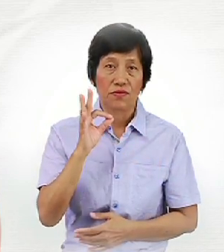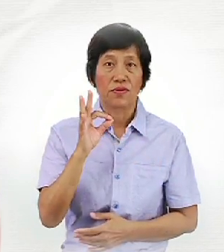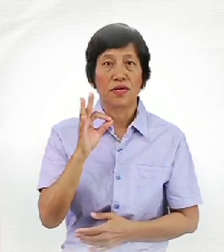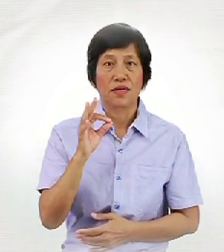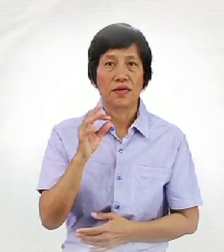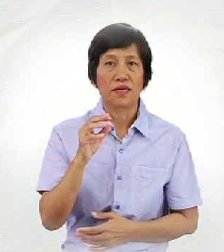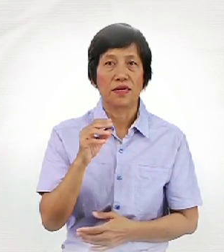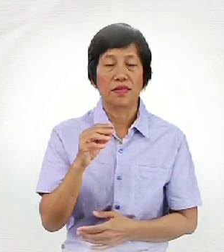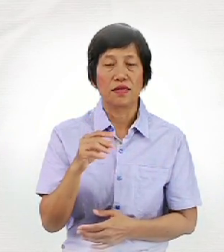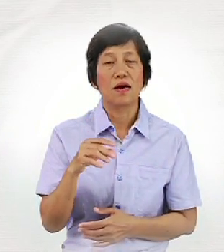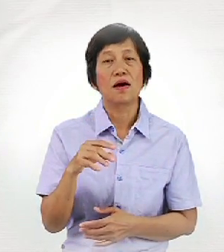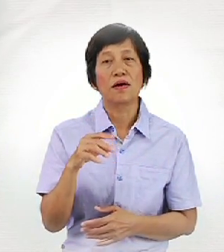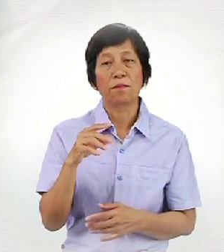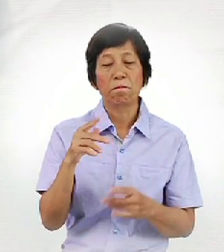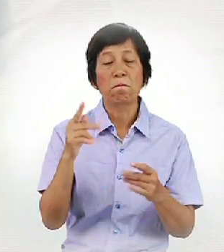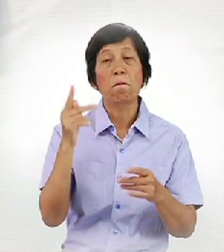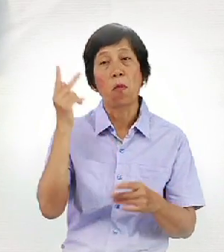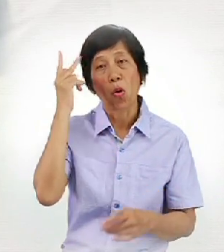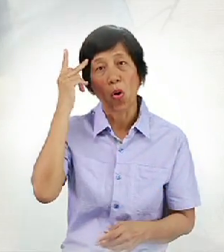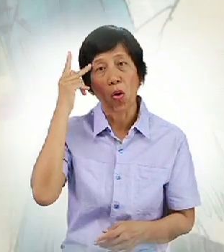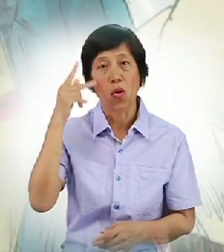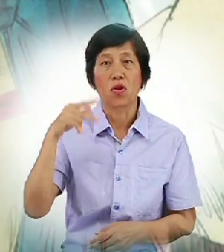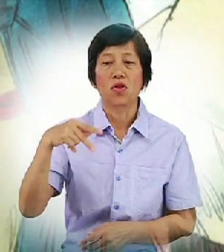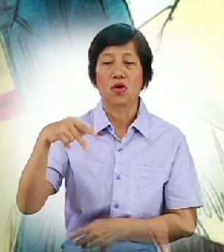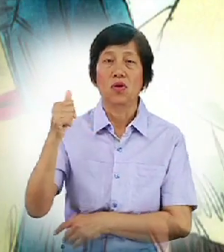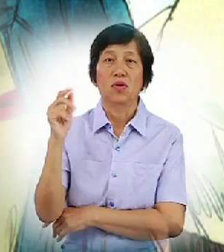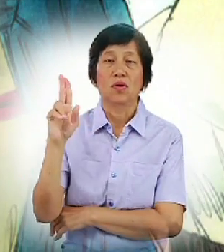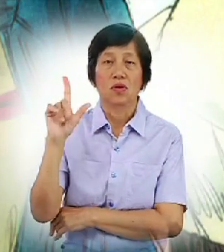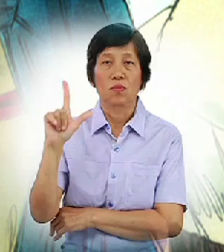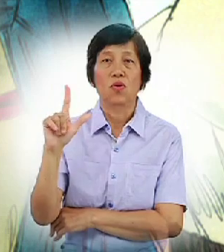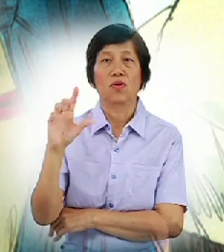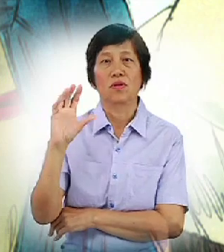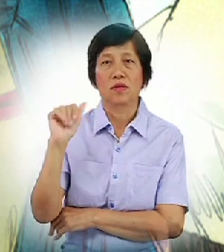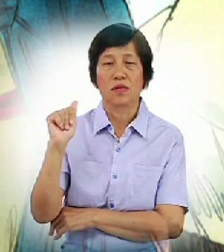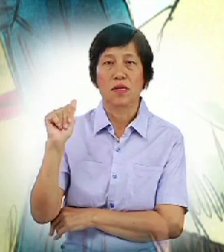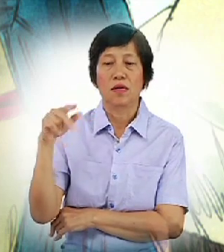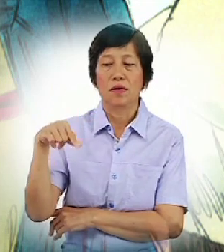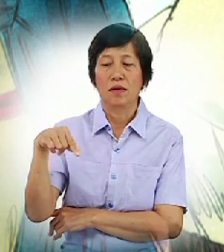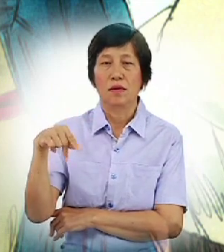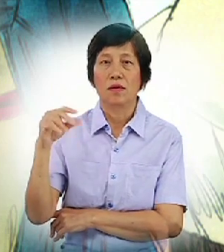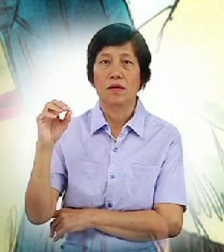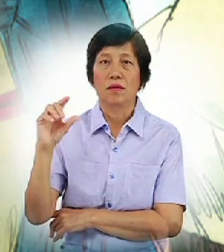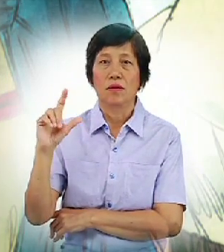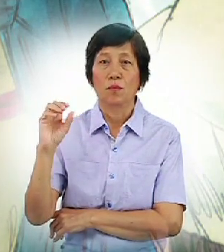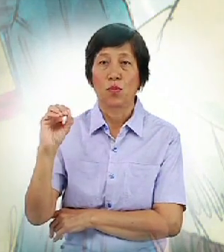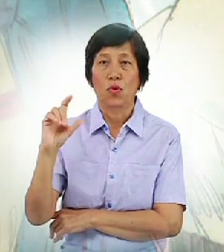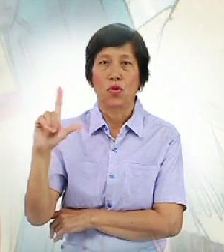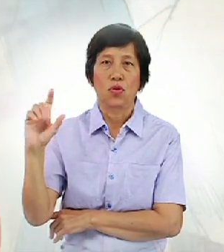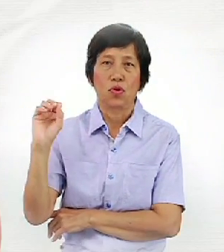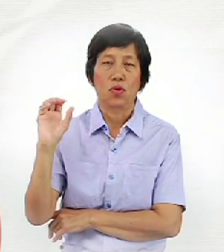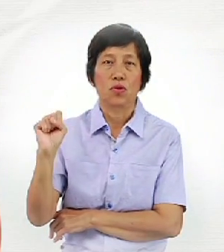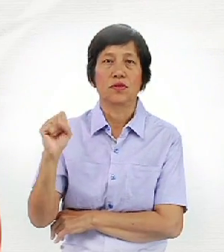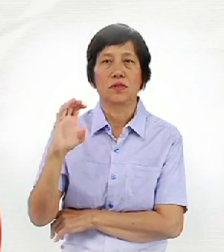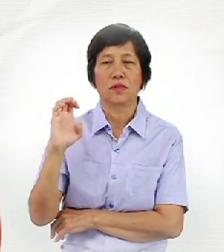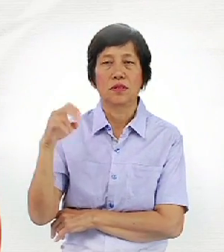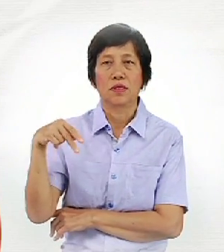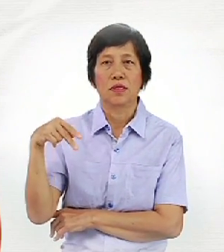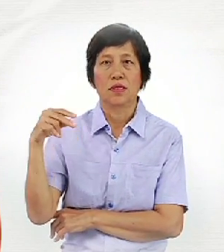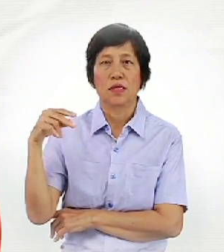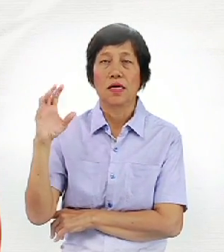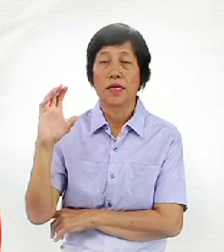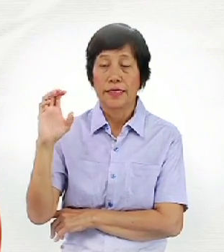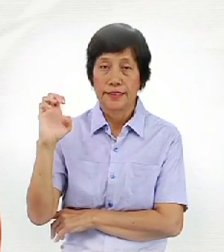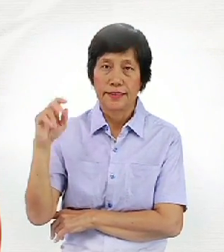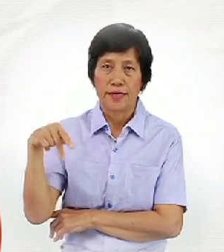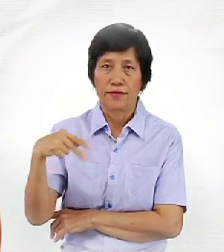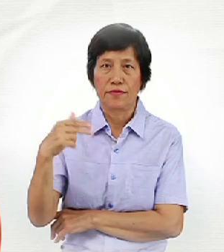of Paul, Apollos, Cephas. Who are they? They are